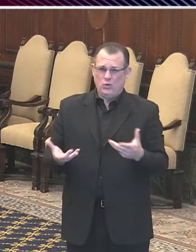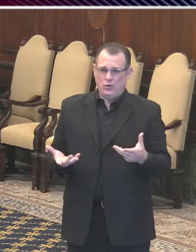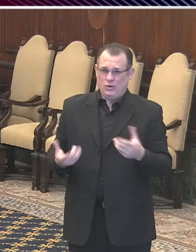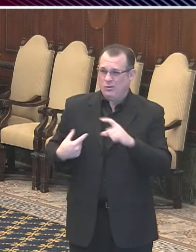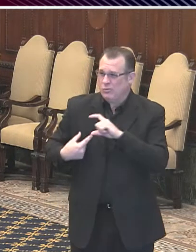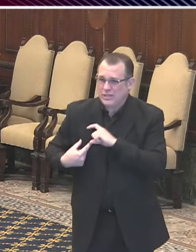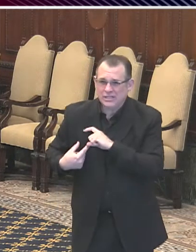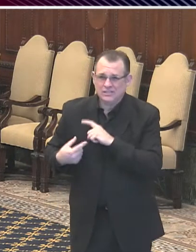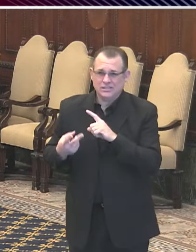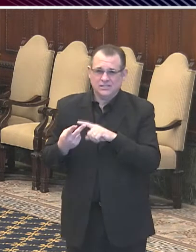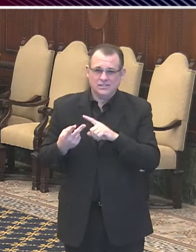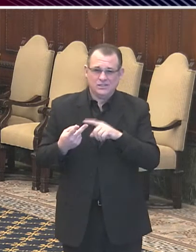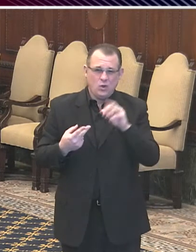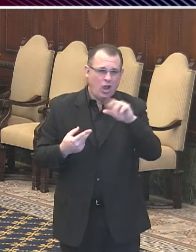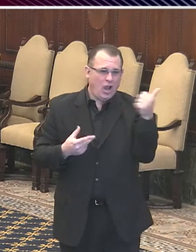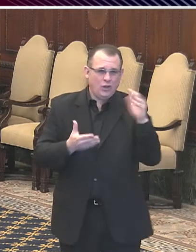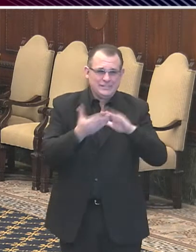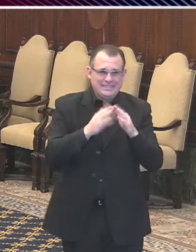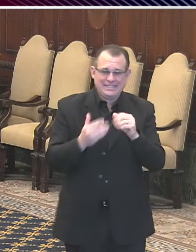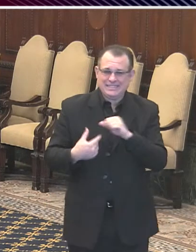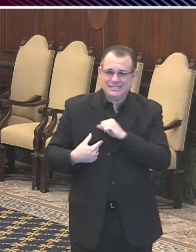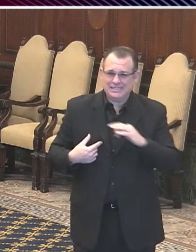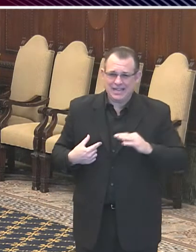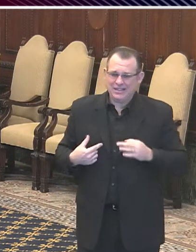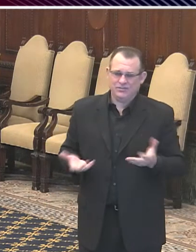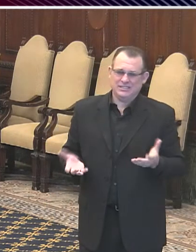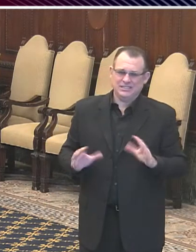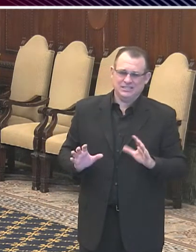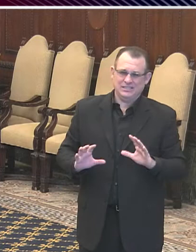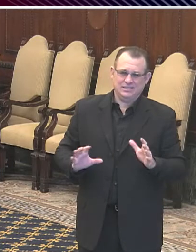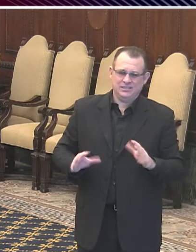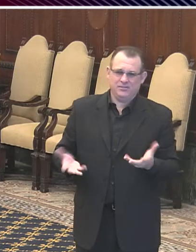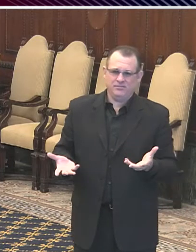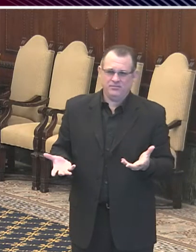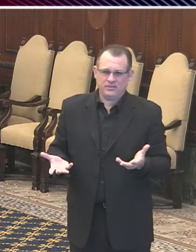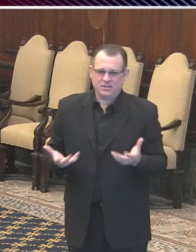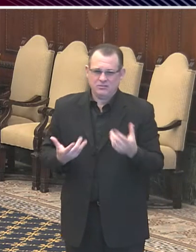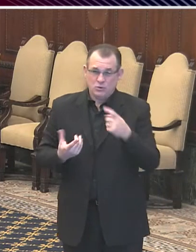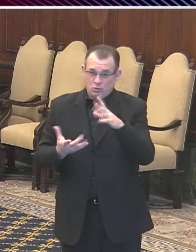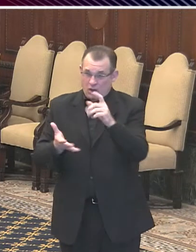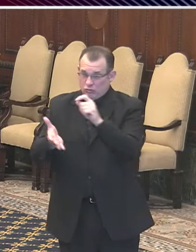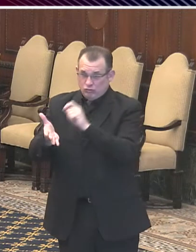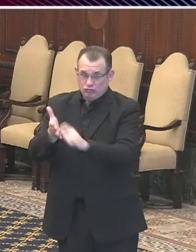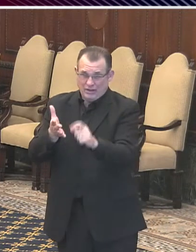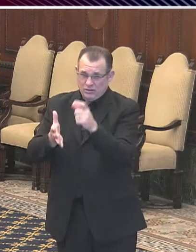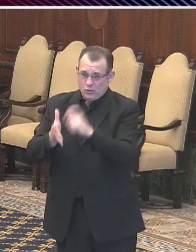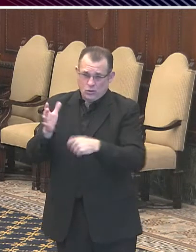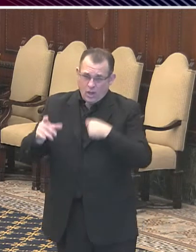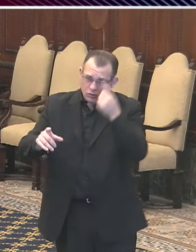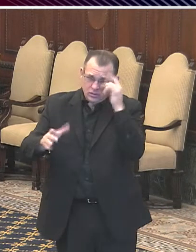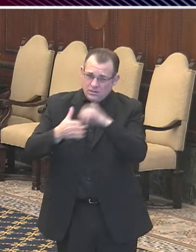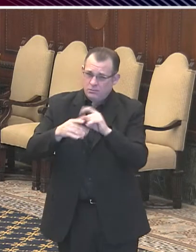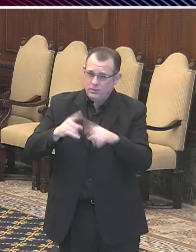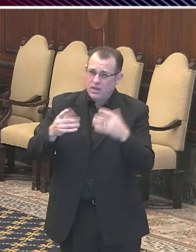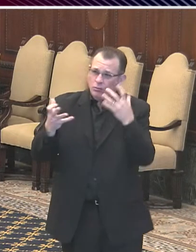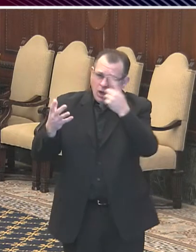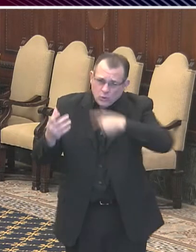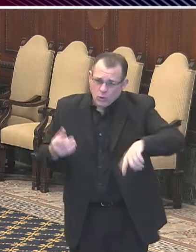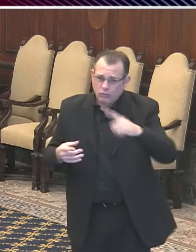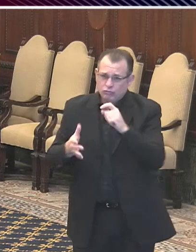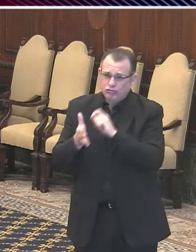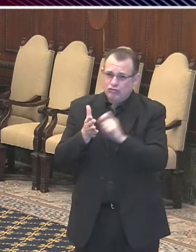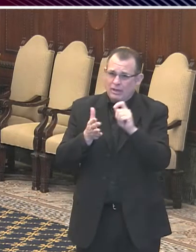officers or any other city staff, so for you all to write about it. I'd certainly love for all of you to write about